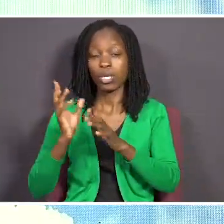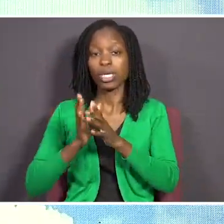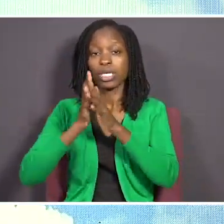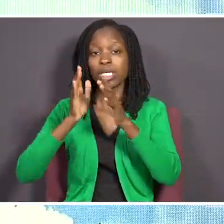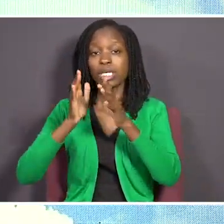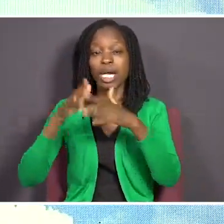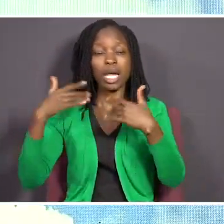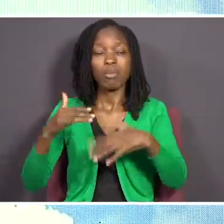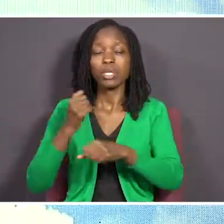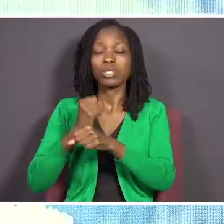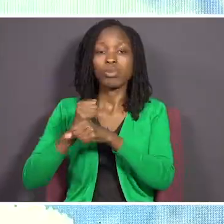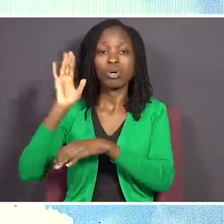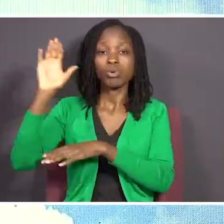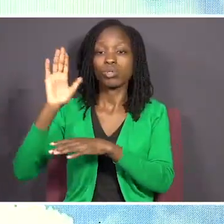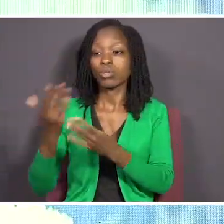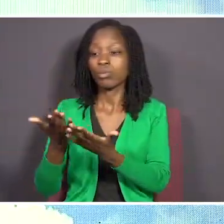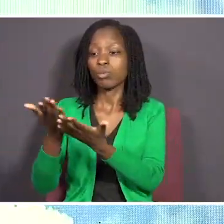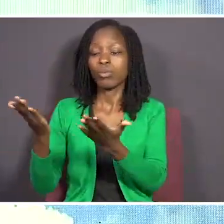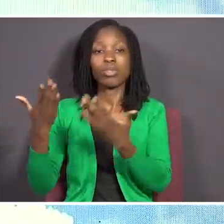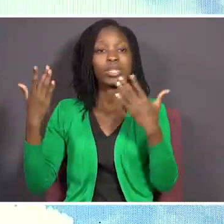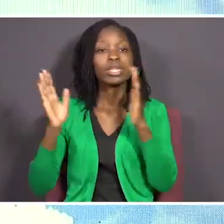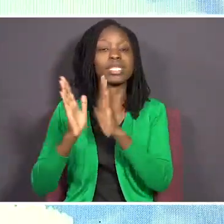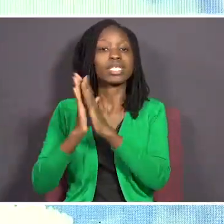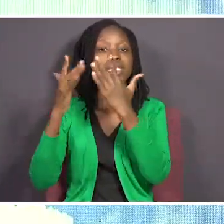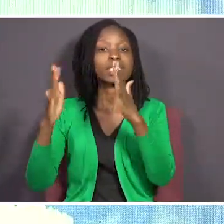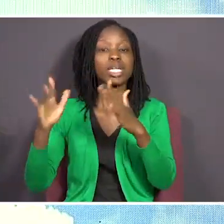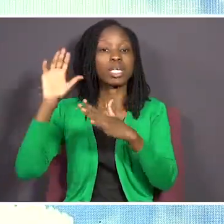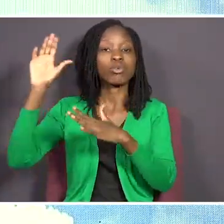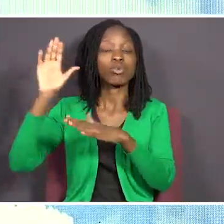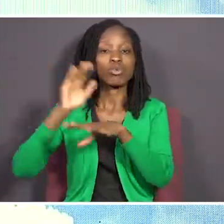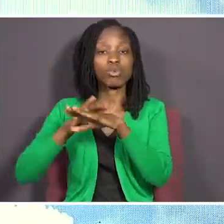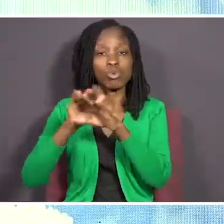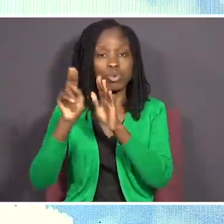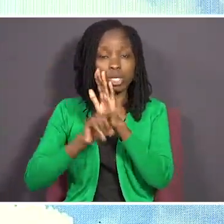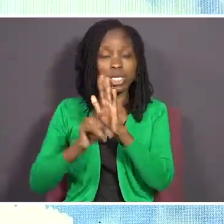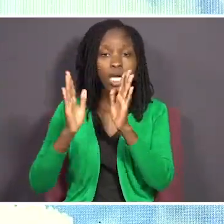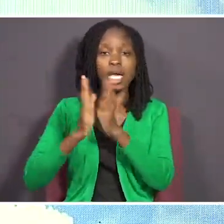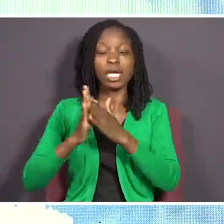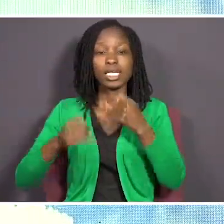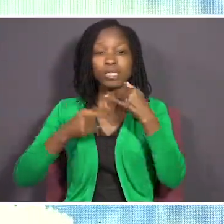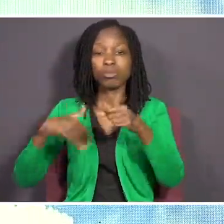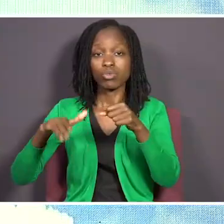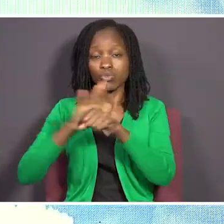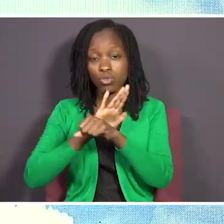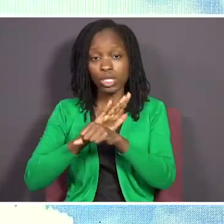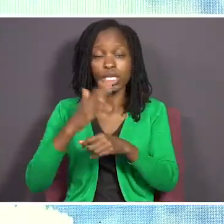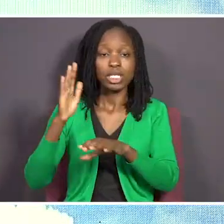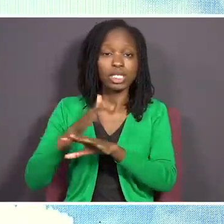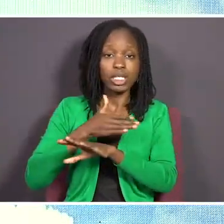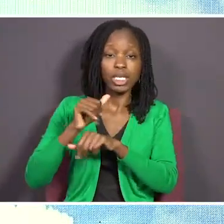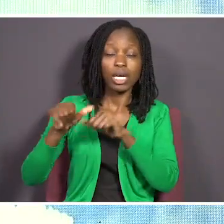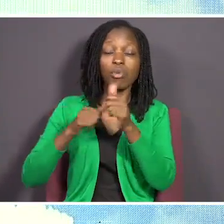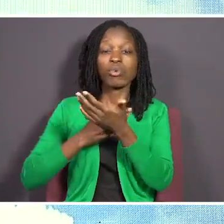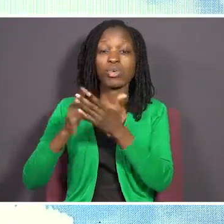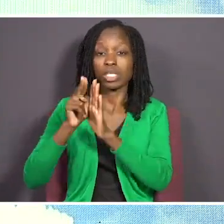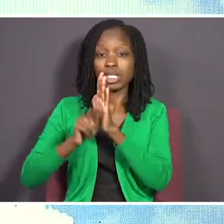great deeds. They celebrate your abundant goodness and joyfully sing of your